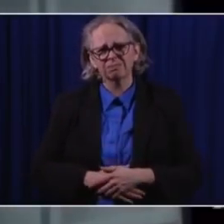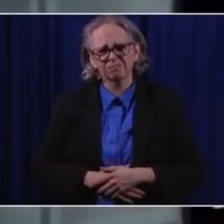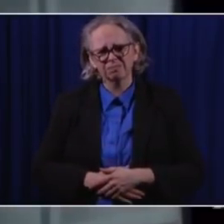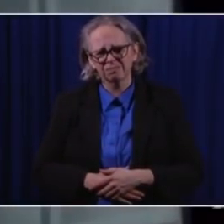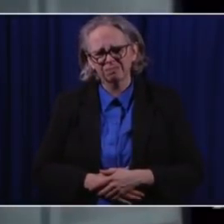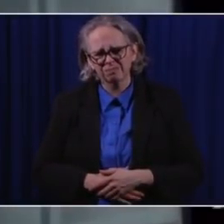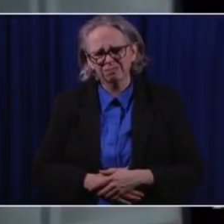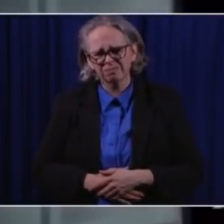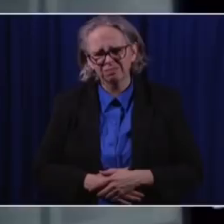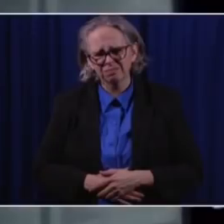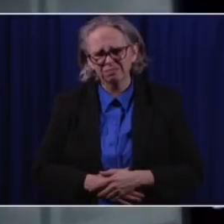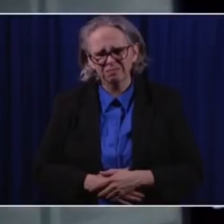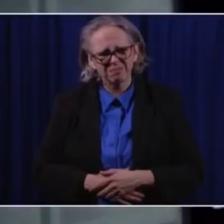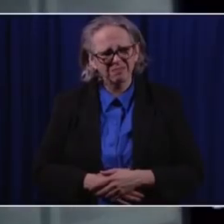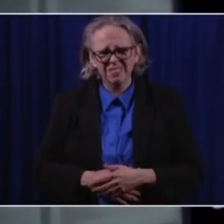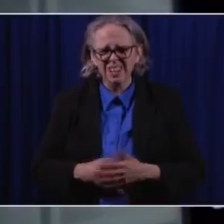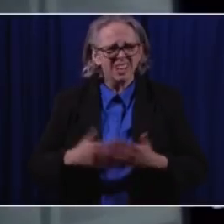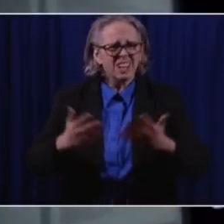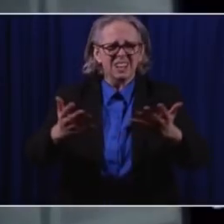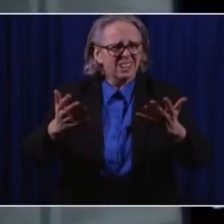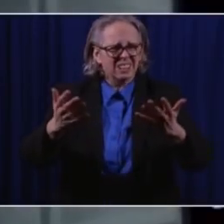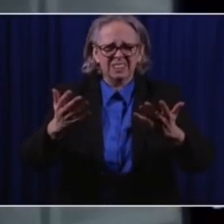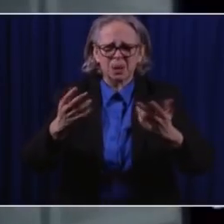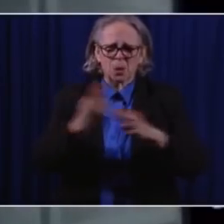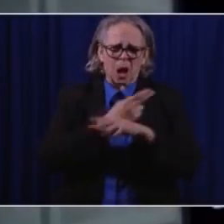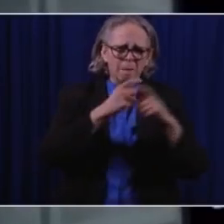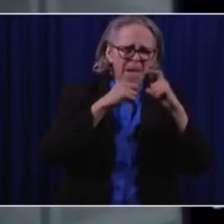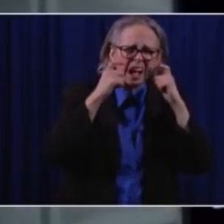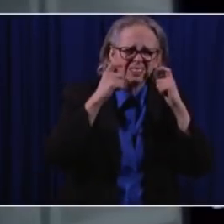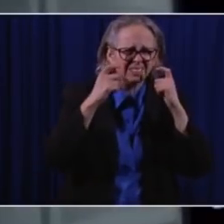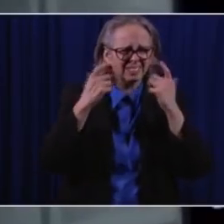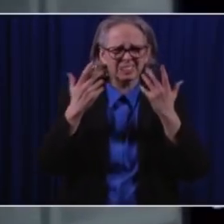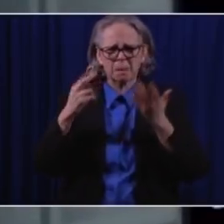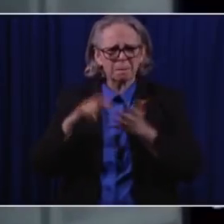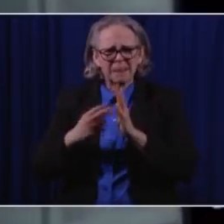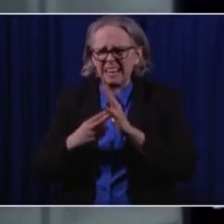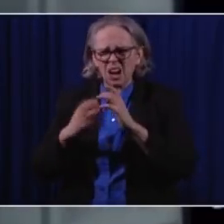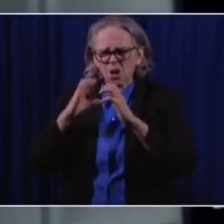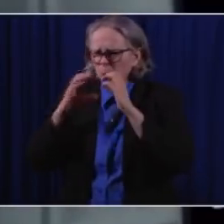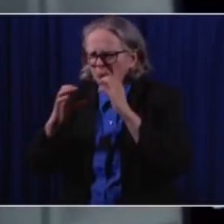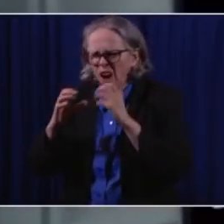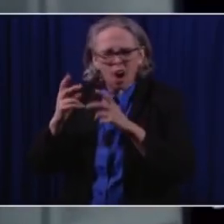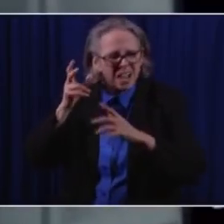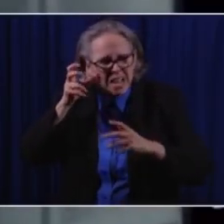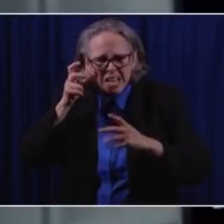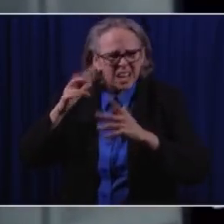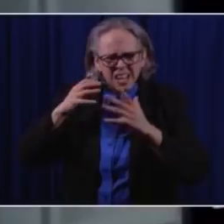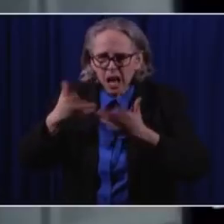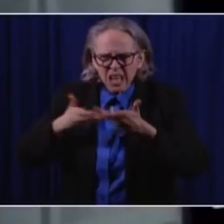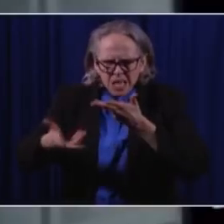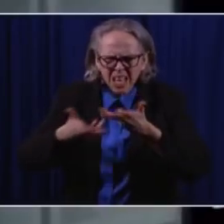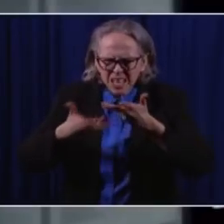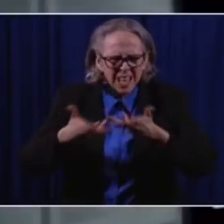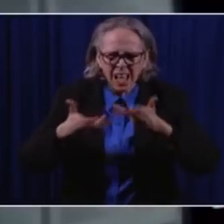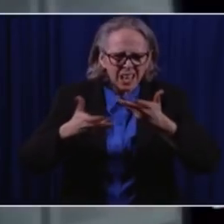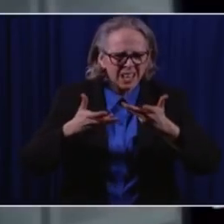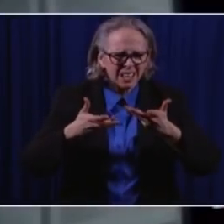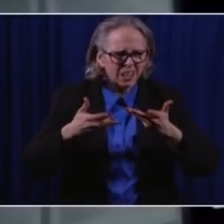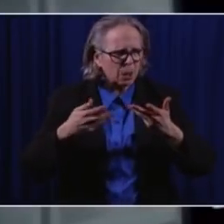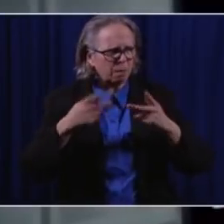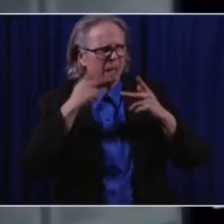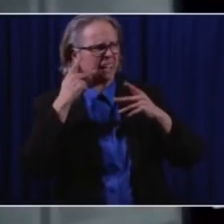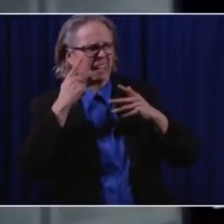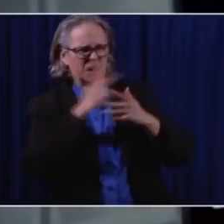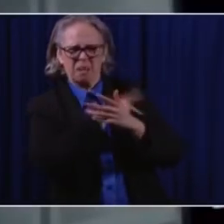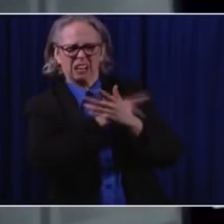PPE. Patients are looking up in their beds and they're seeing people come with hazmat suits on, and a lot of patients don't know why they're here or what they're